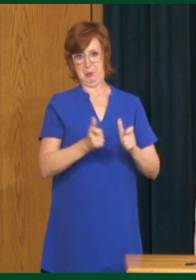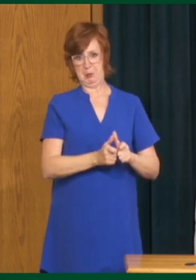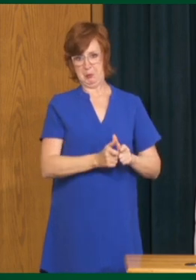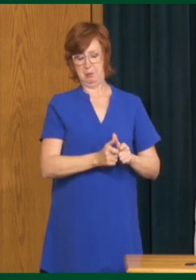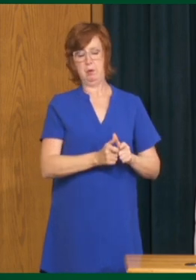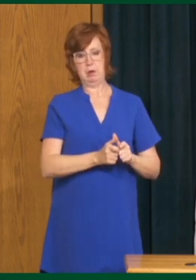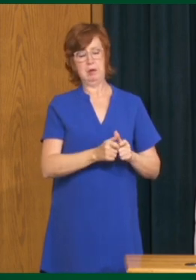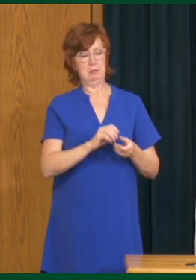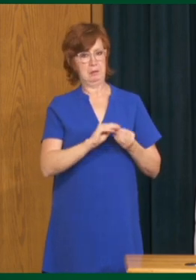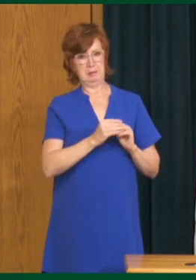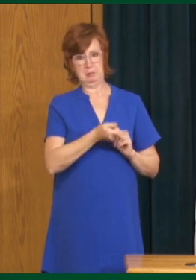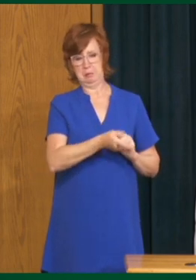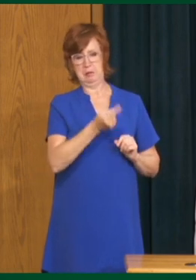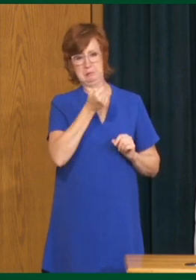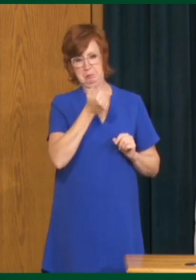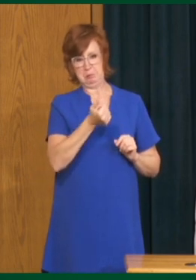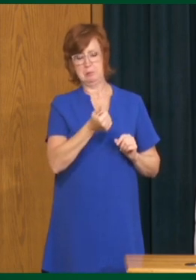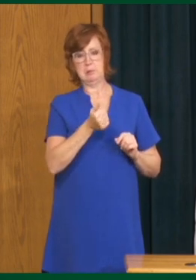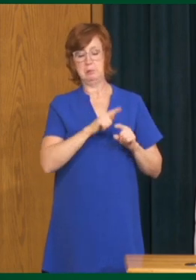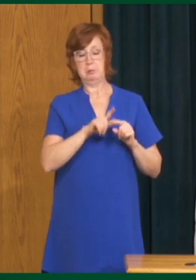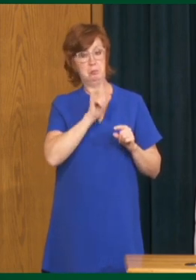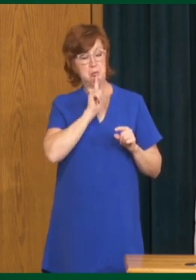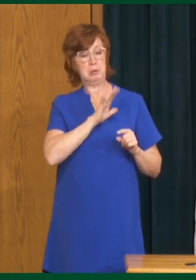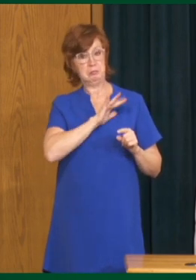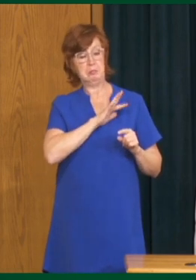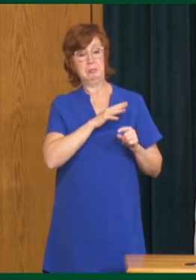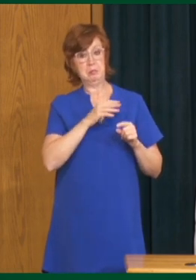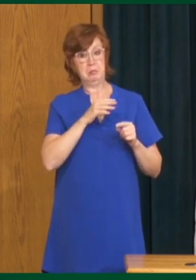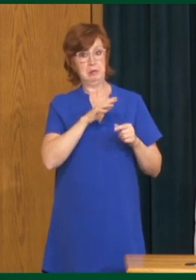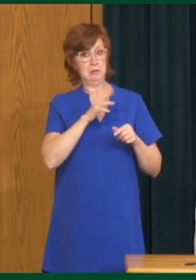actions do work to get the outbreak back under control.